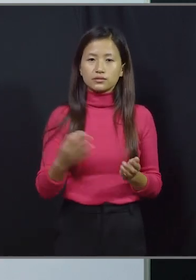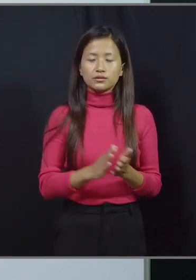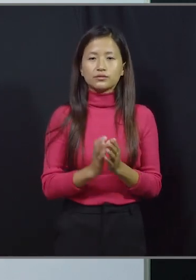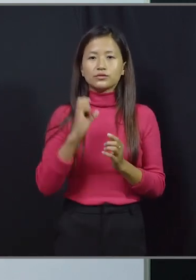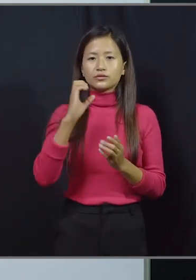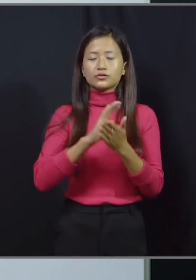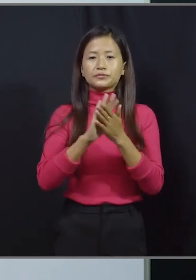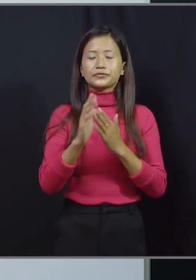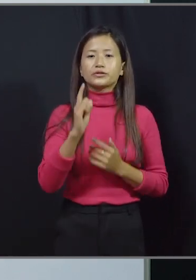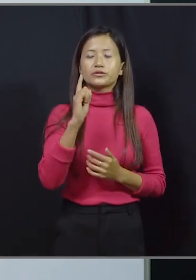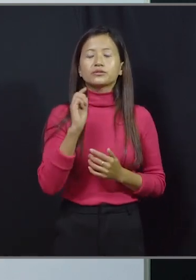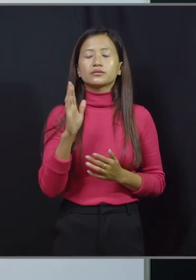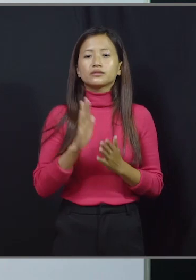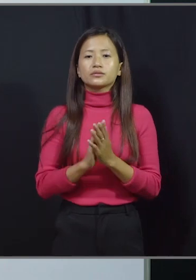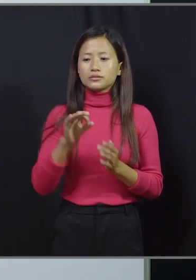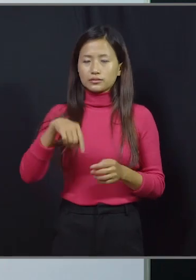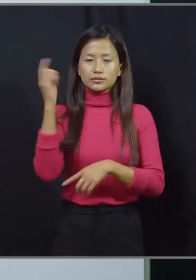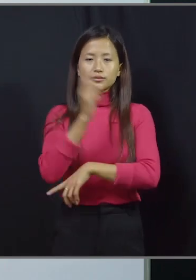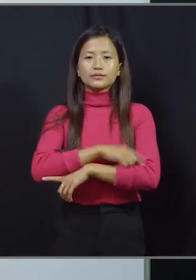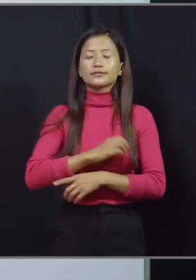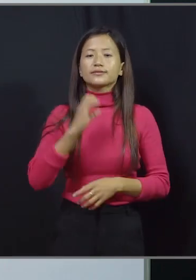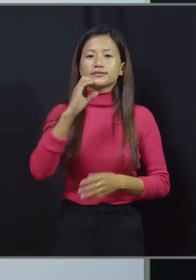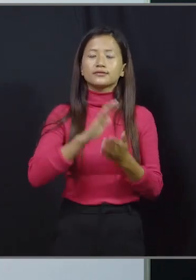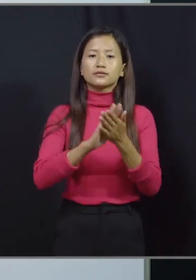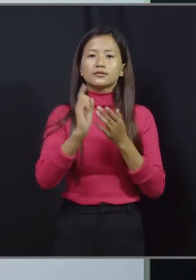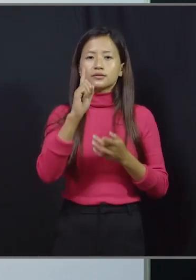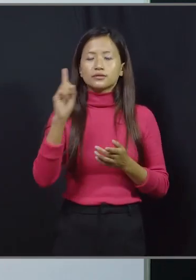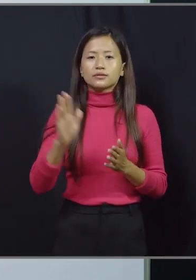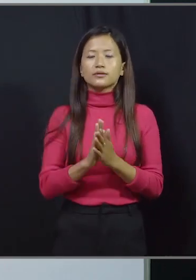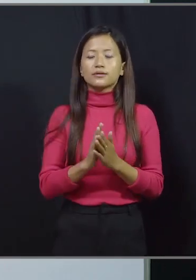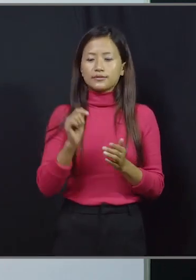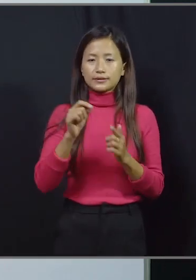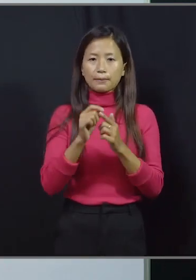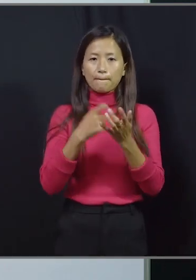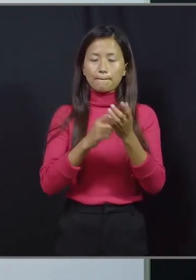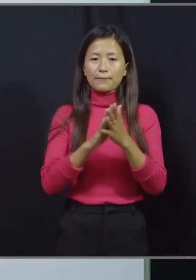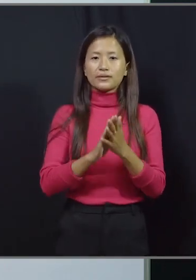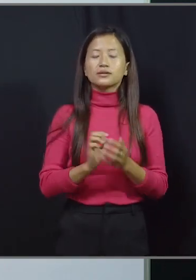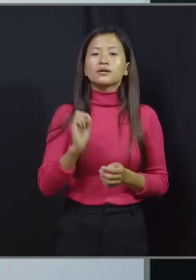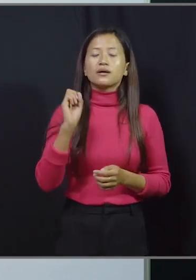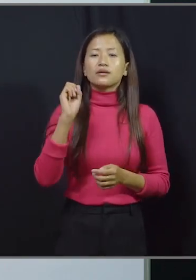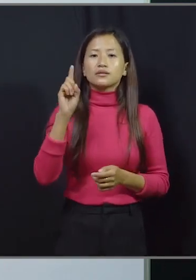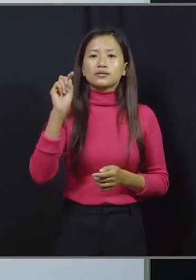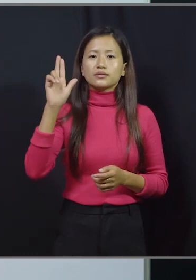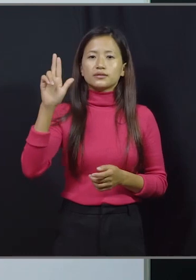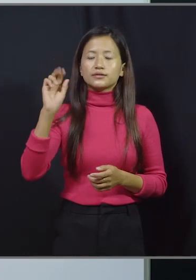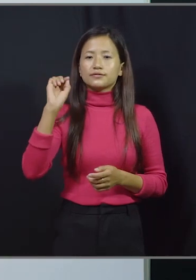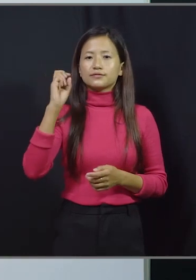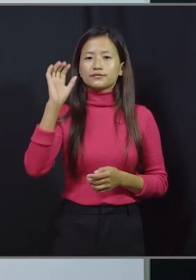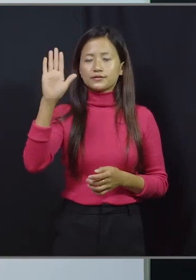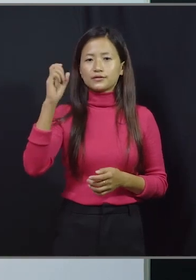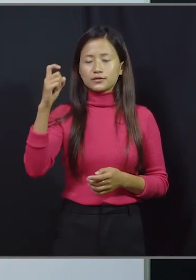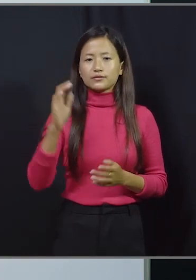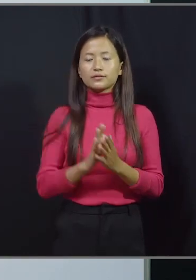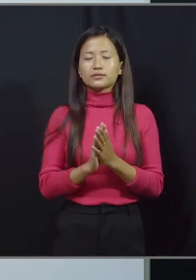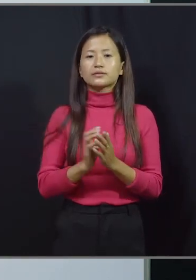today, that is chapter 11, that is representation of 1857, or popularly